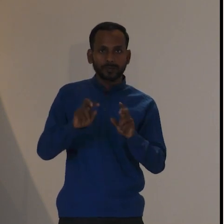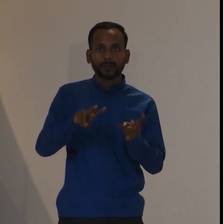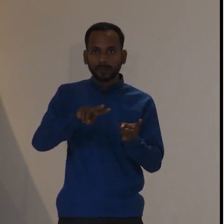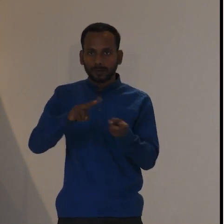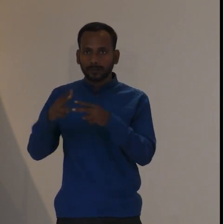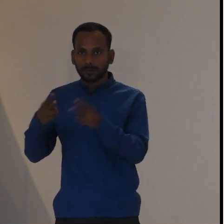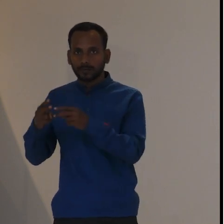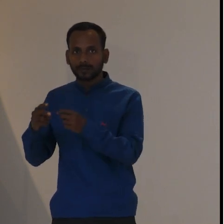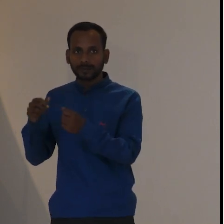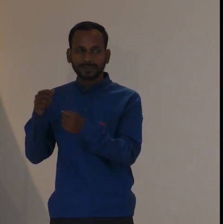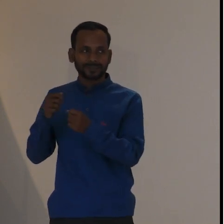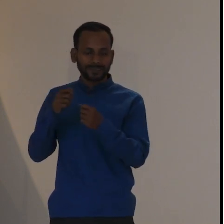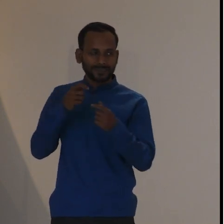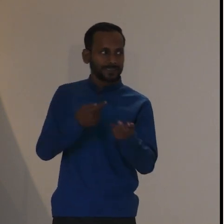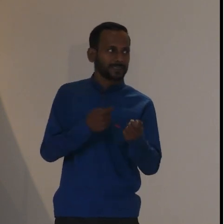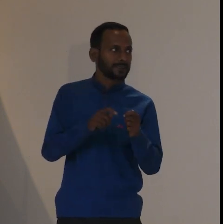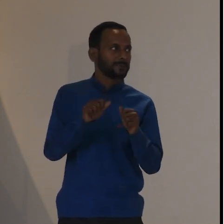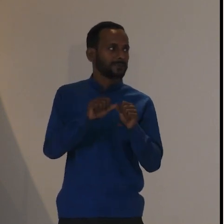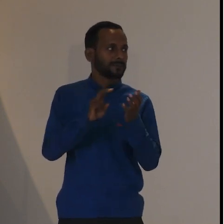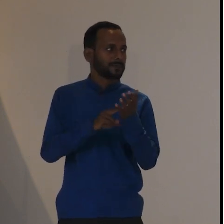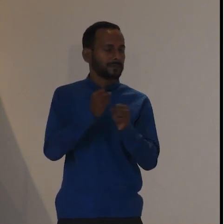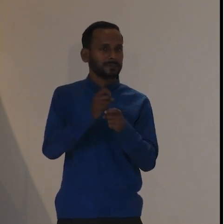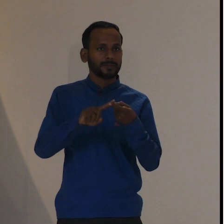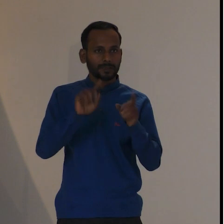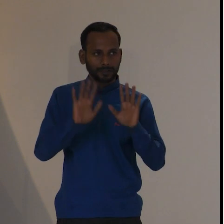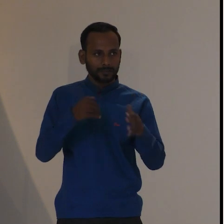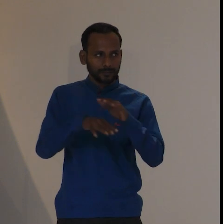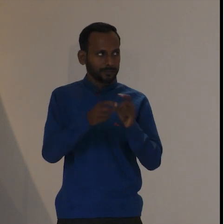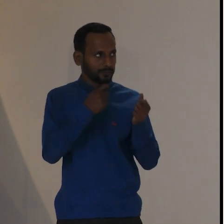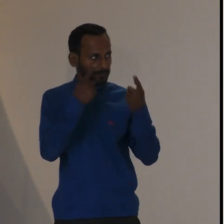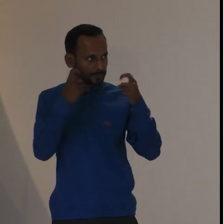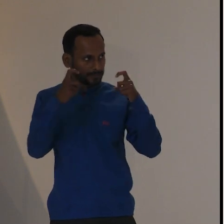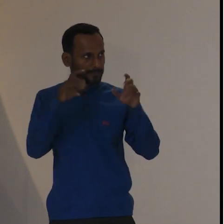So it takes a lot of time, but it's a lot of fun. So